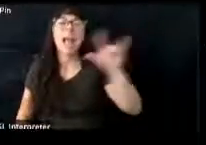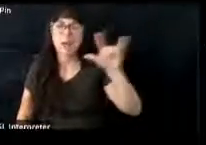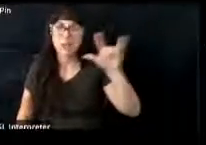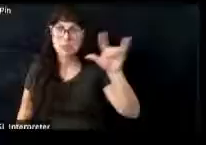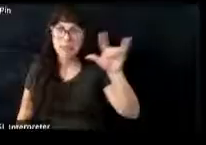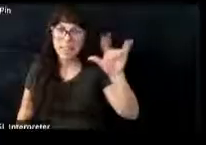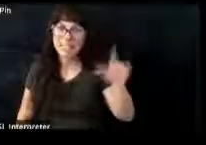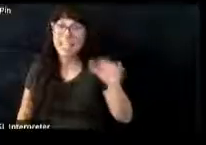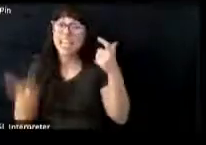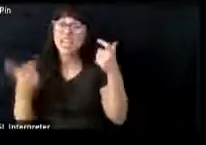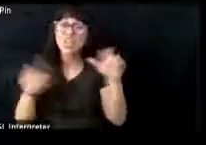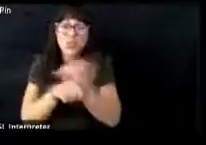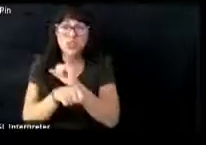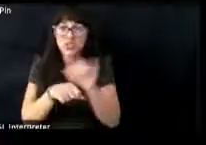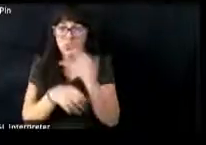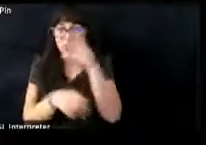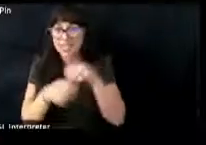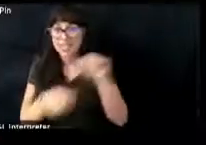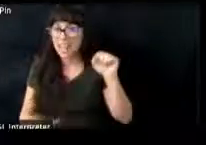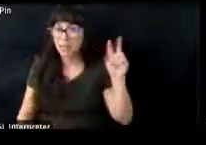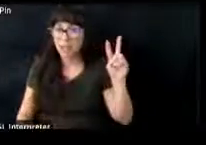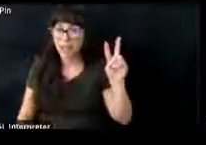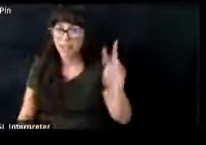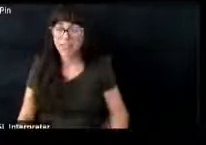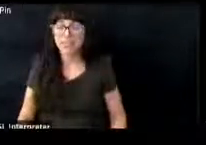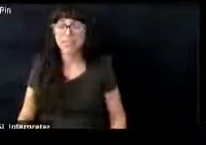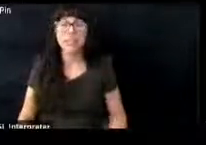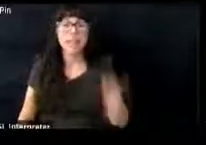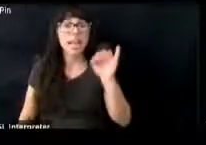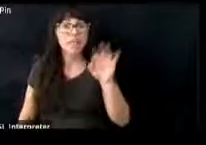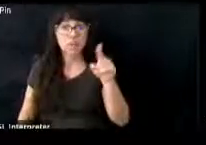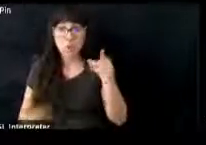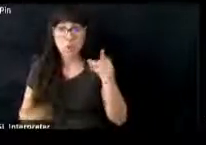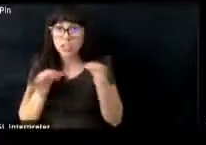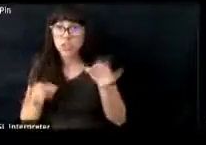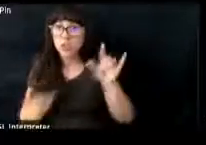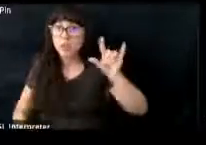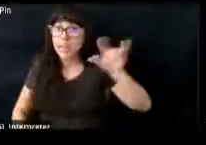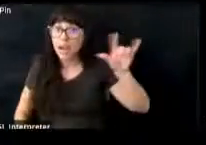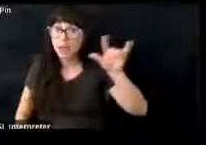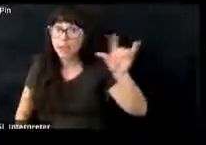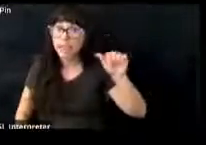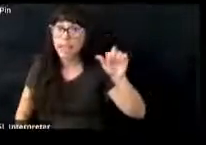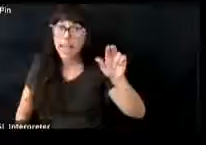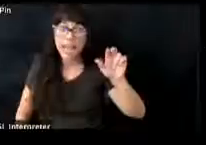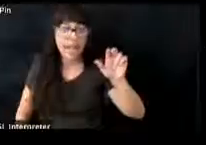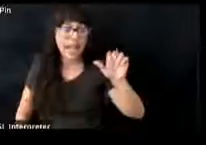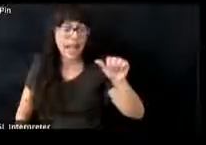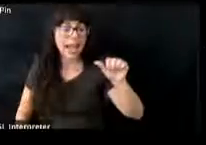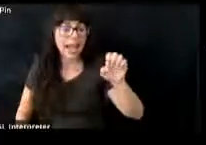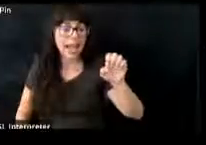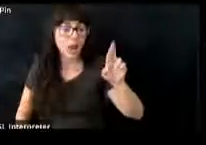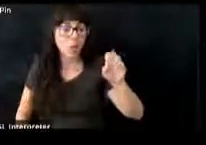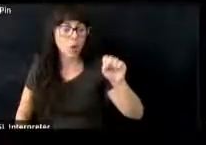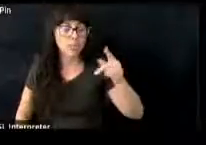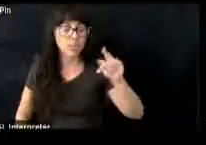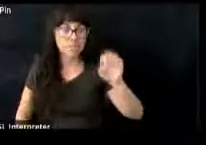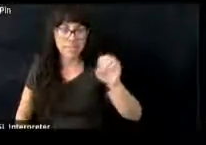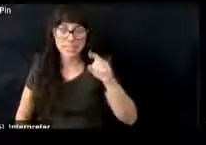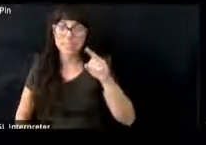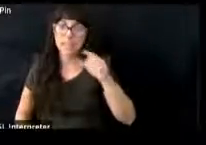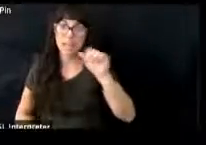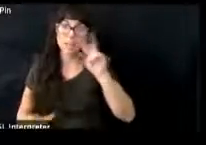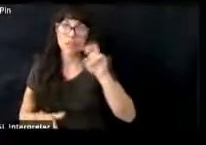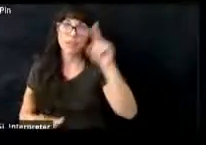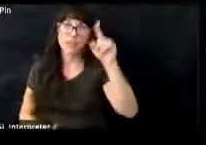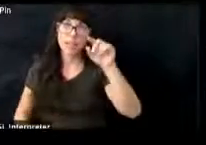in the Antelope Valley. If you were to describe aerospace as the Antelope Valley, you would start with Tehachapi in the north,